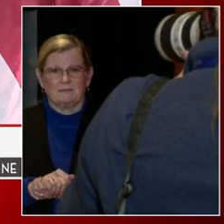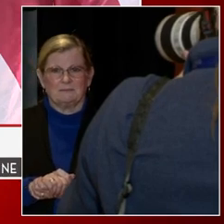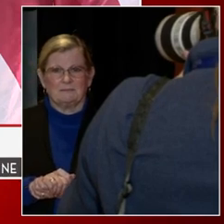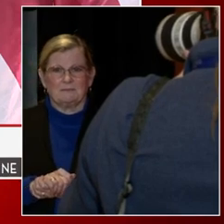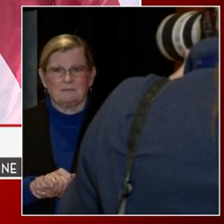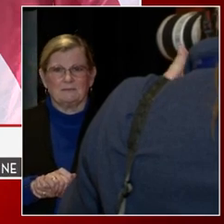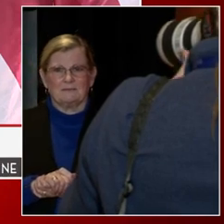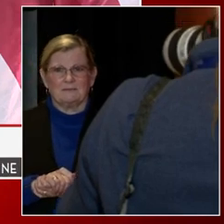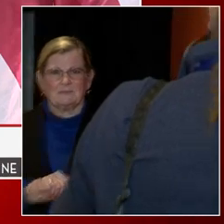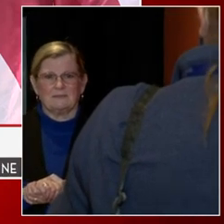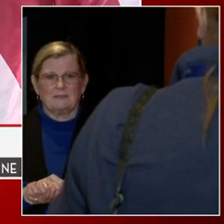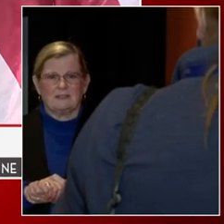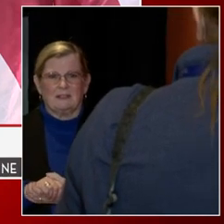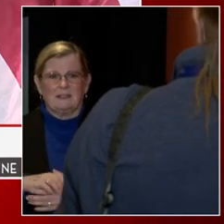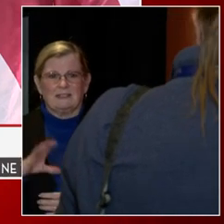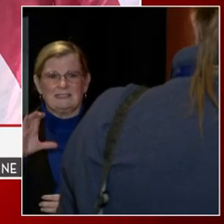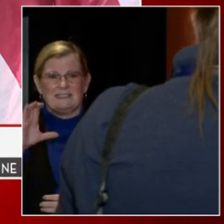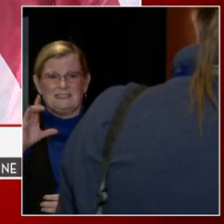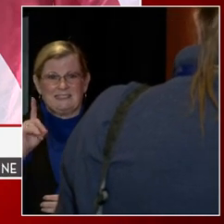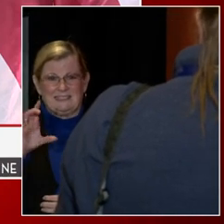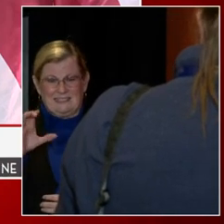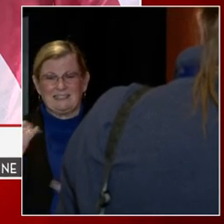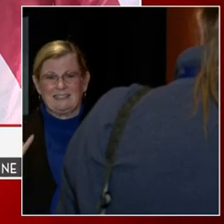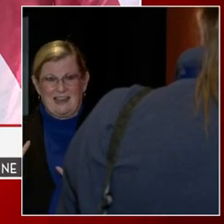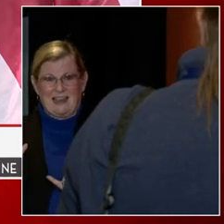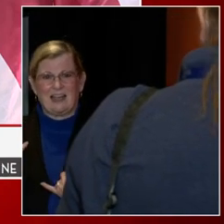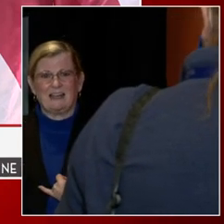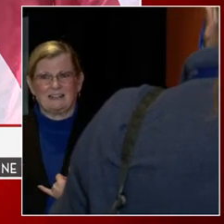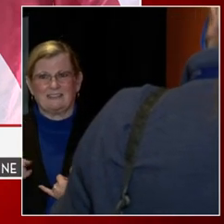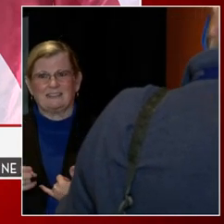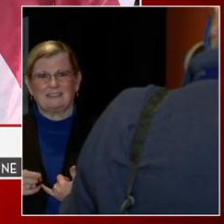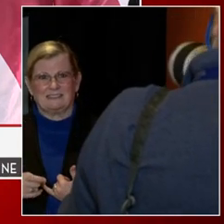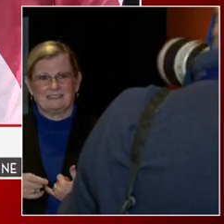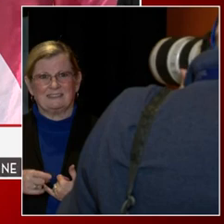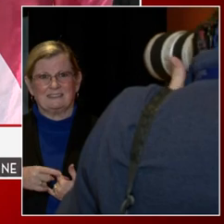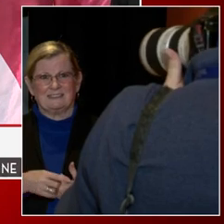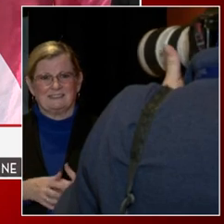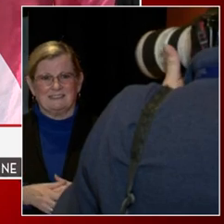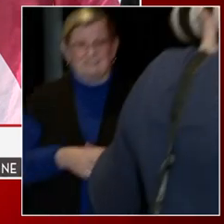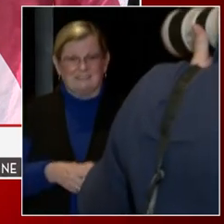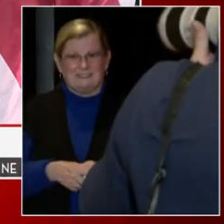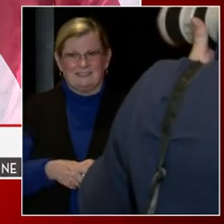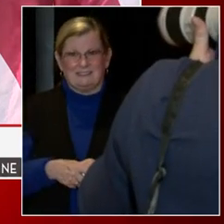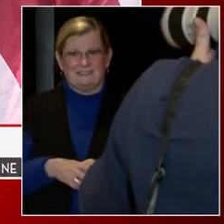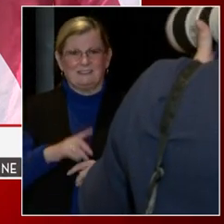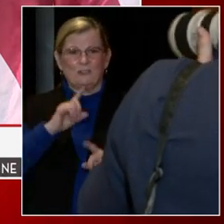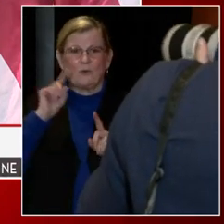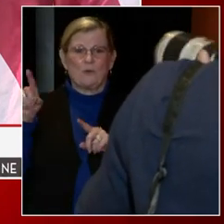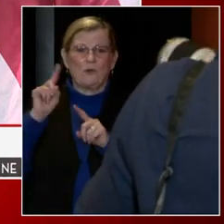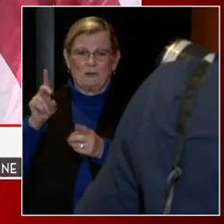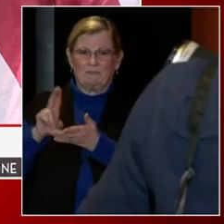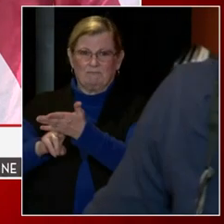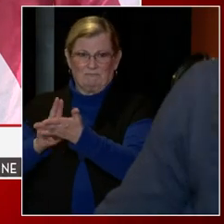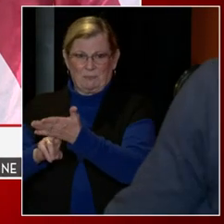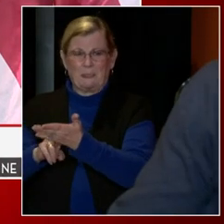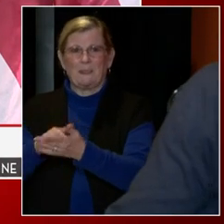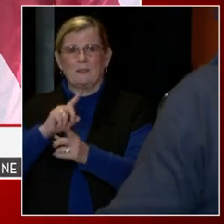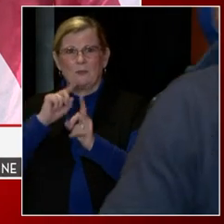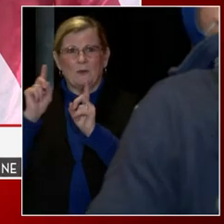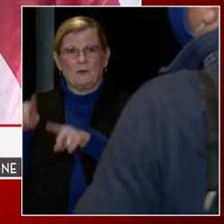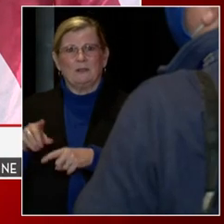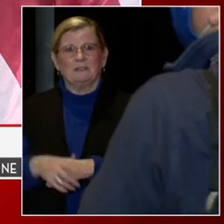and the CDC director signing its order that provides